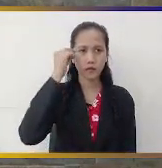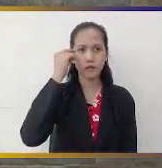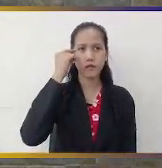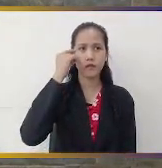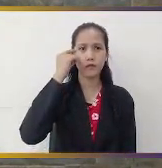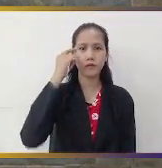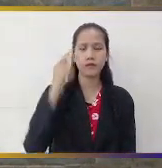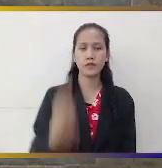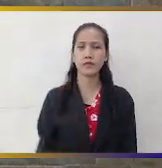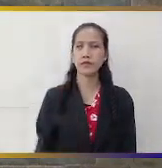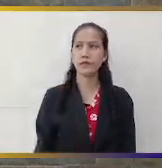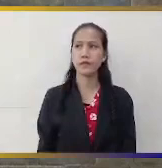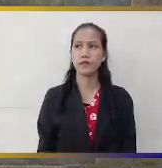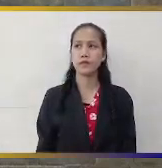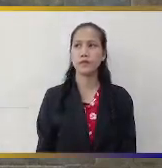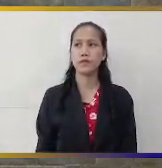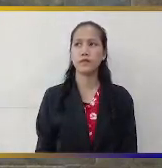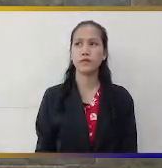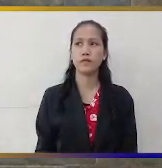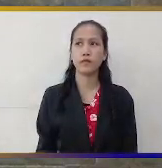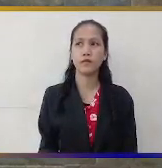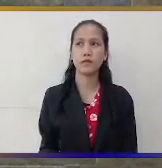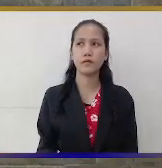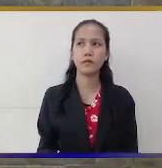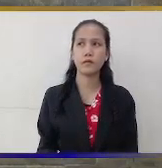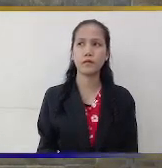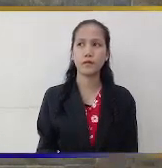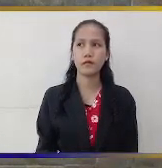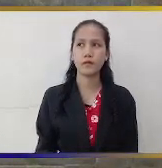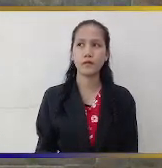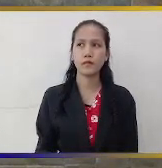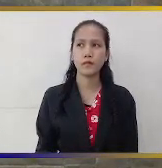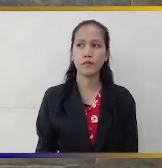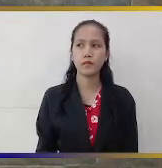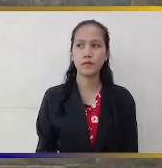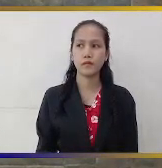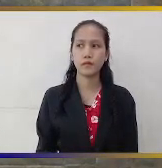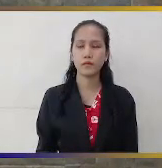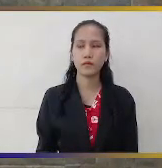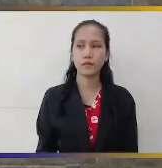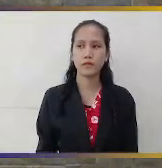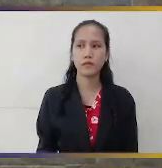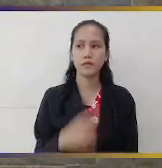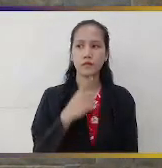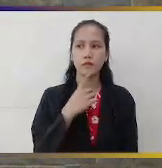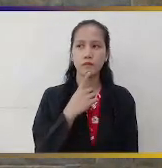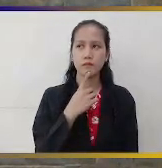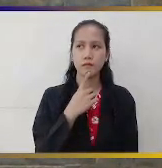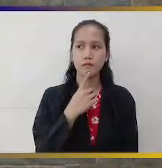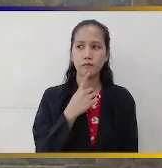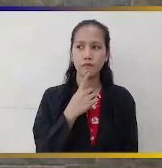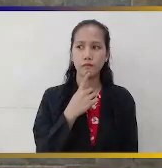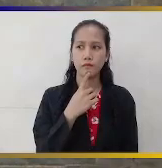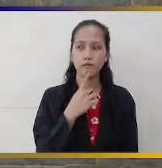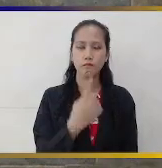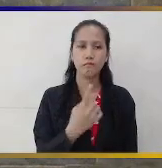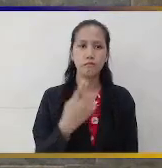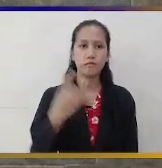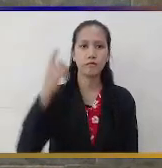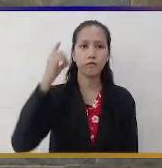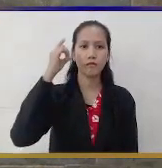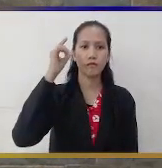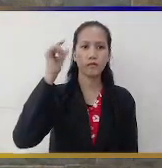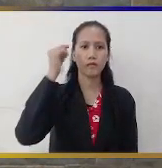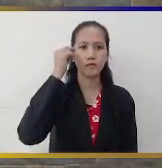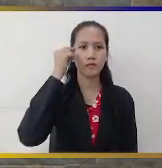college and studied politics at all, politics defined is the art of compromise. Yeah. You